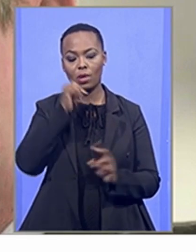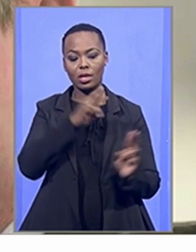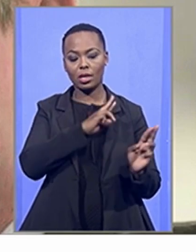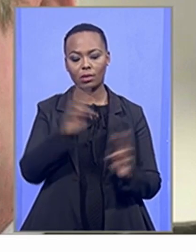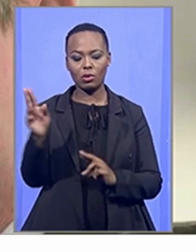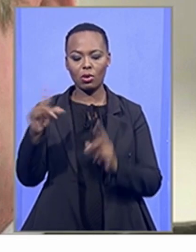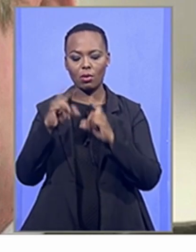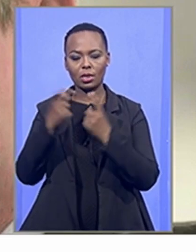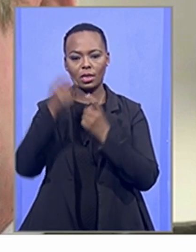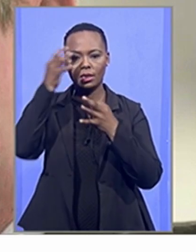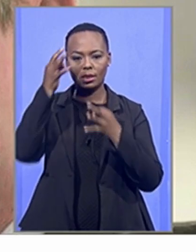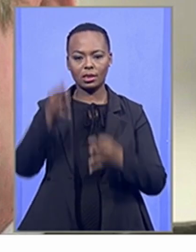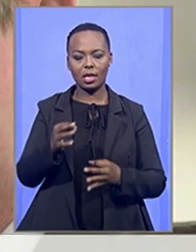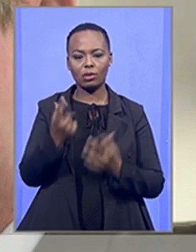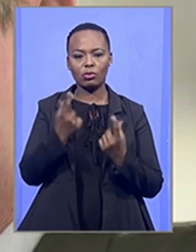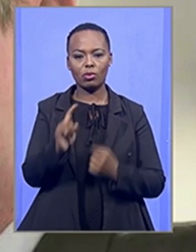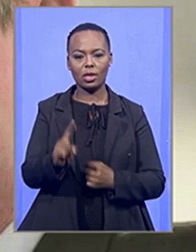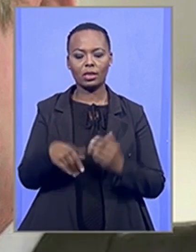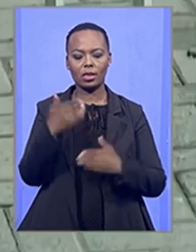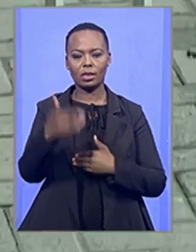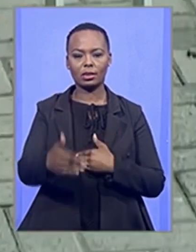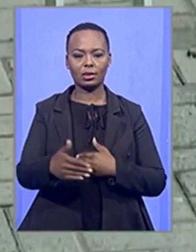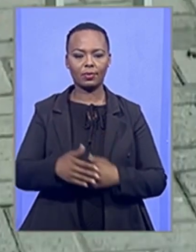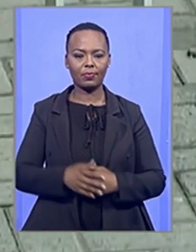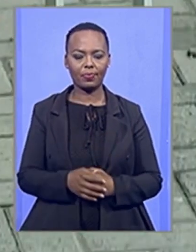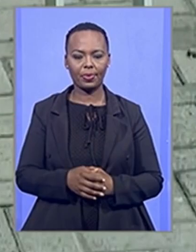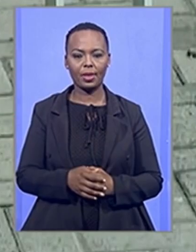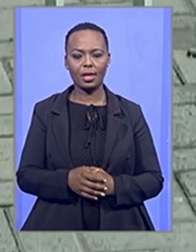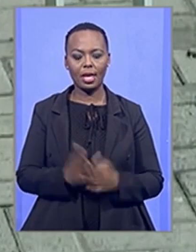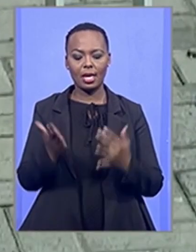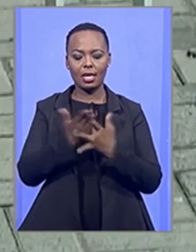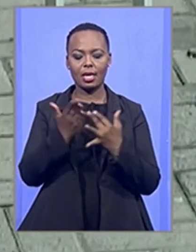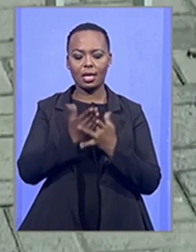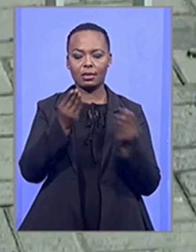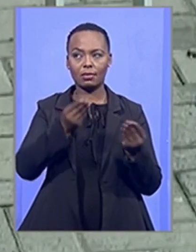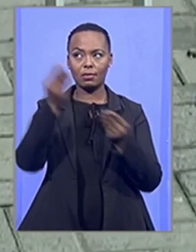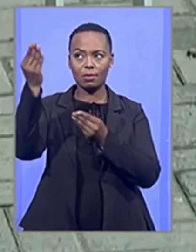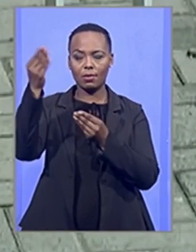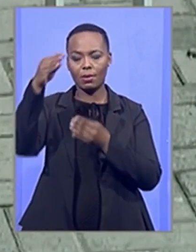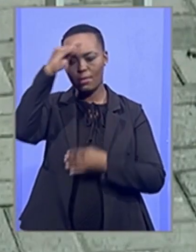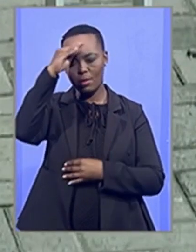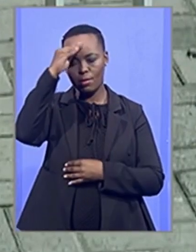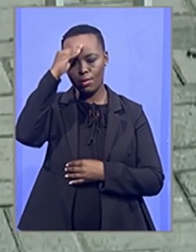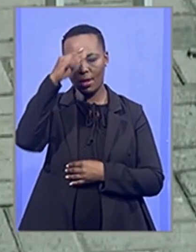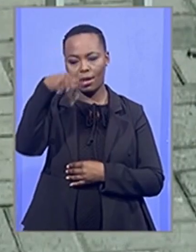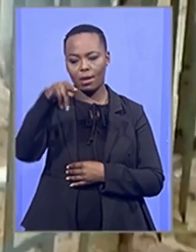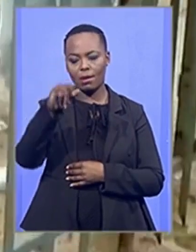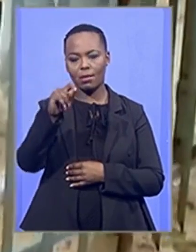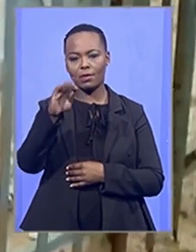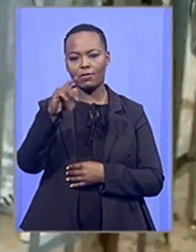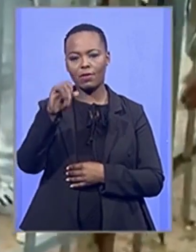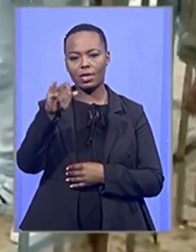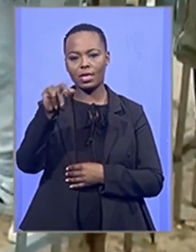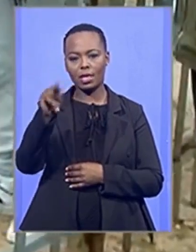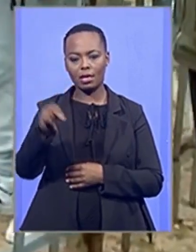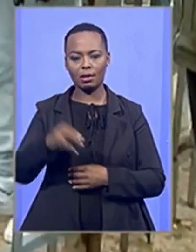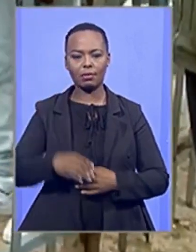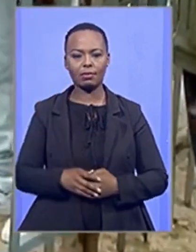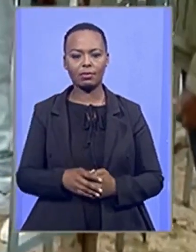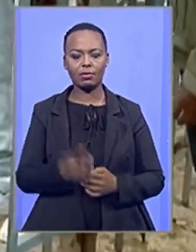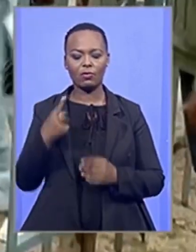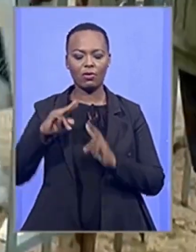on its next steps. Ketze, fitisaydi to yoko asetation engzama po disi sa put fontain khodirari patlisi iso.